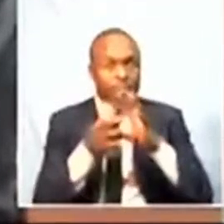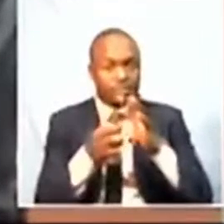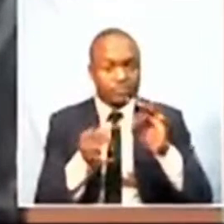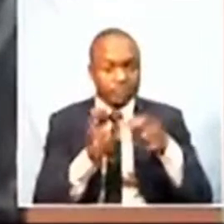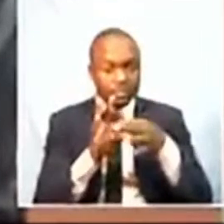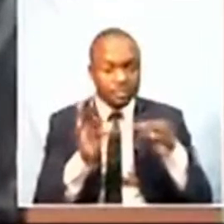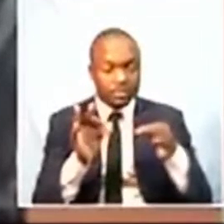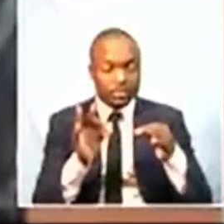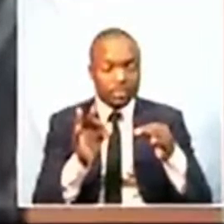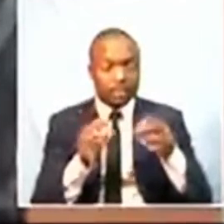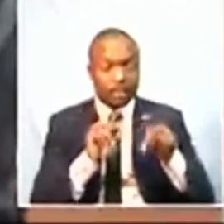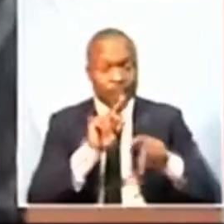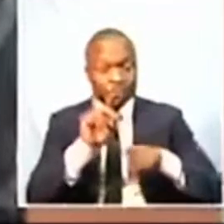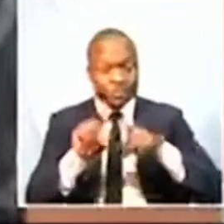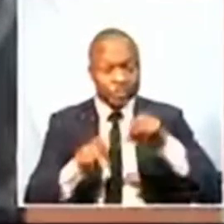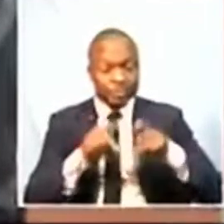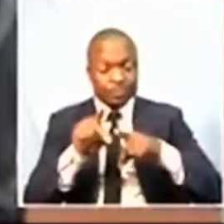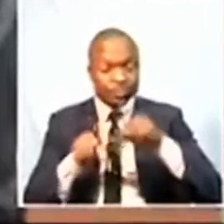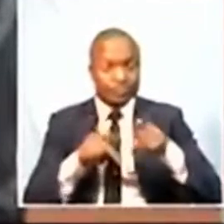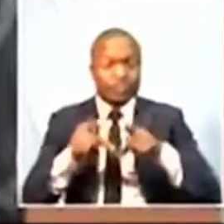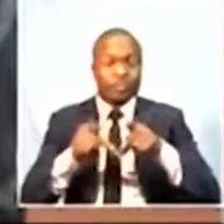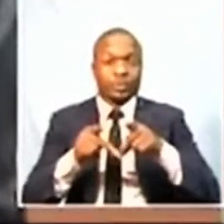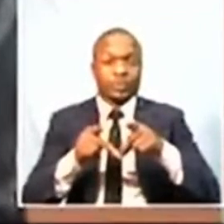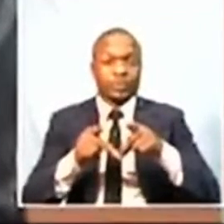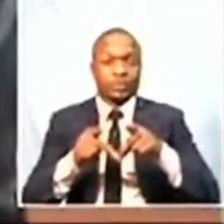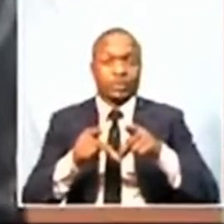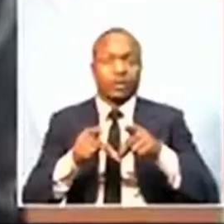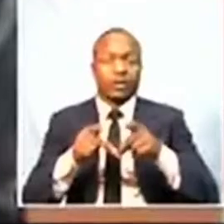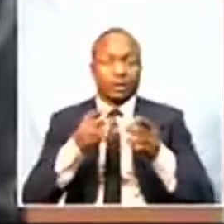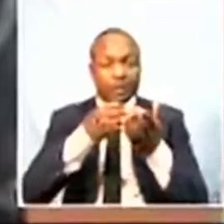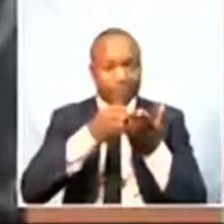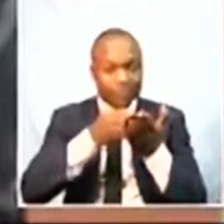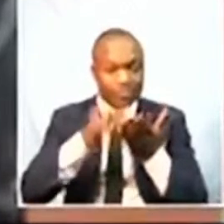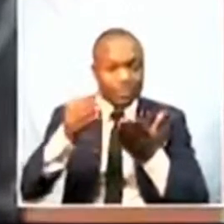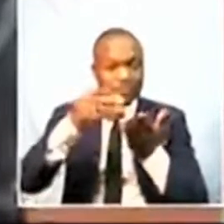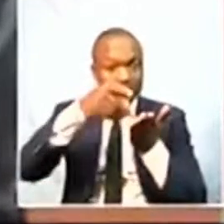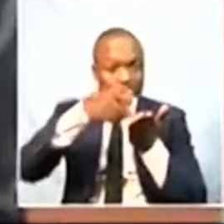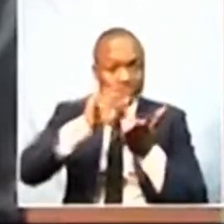beneficiaries are failing to pay because of